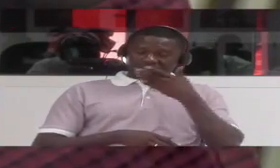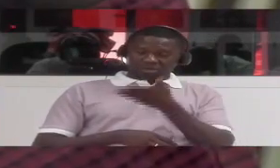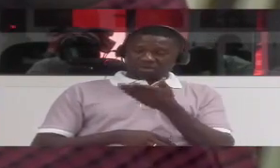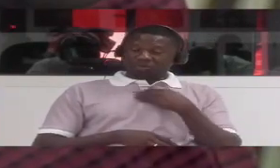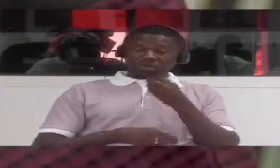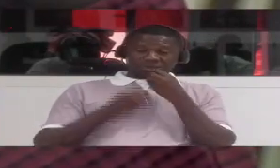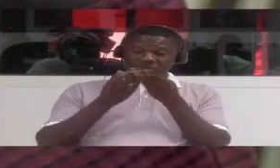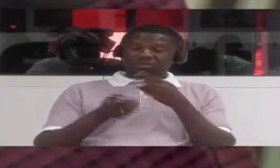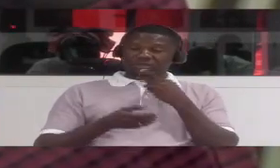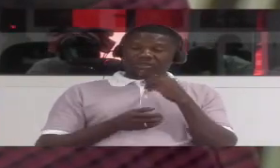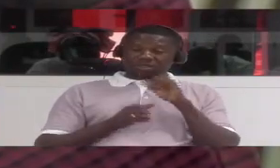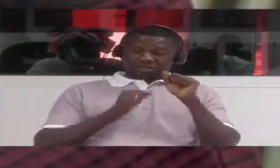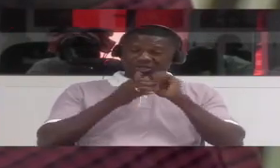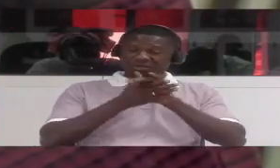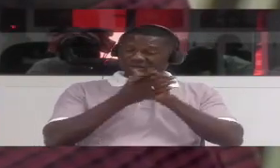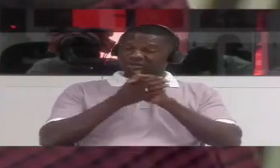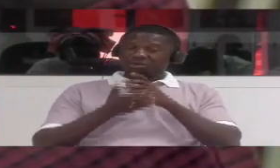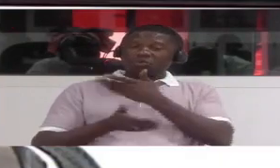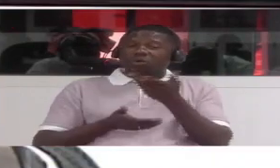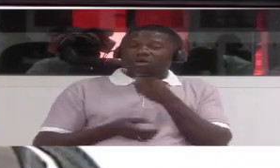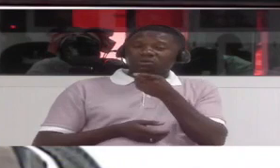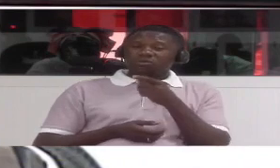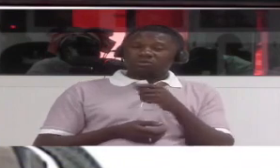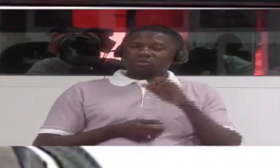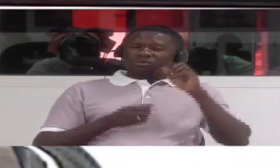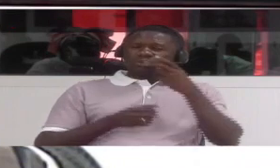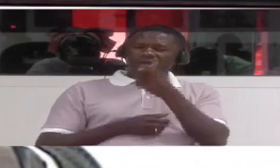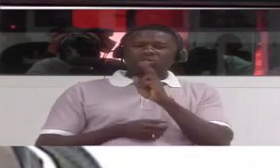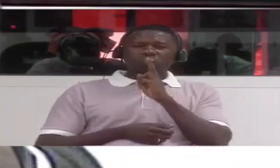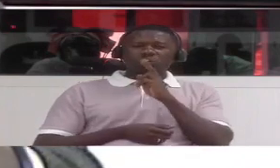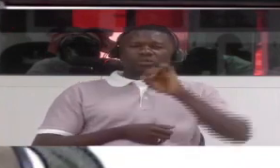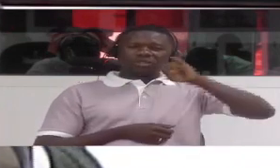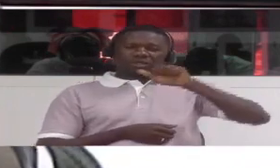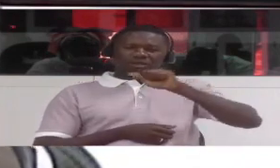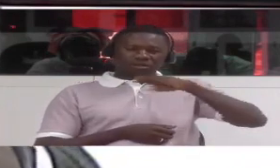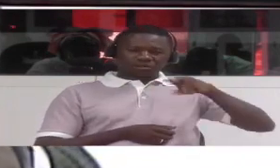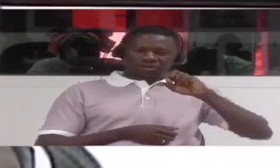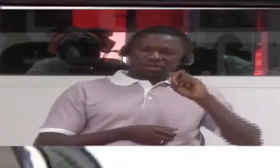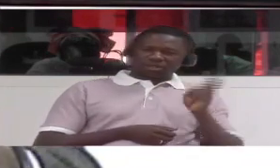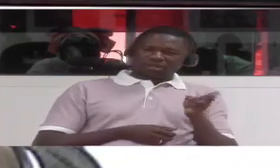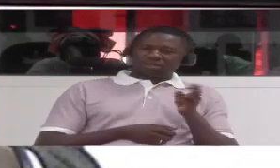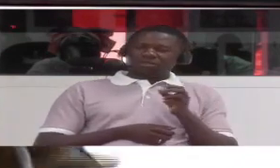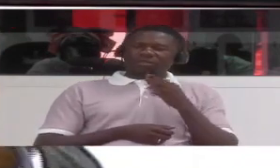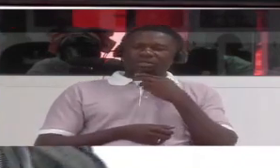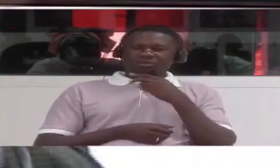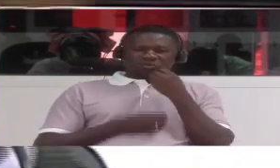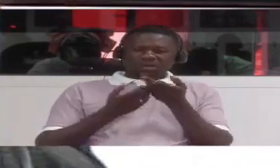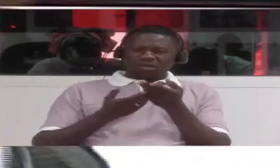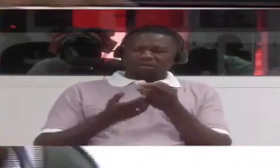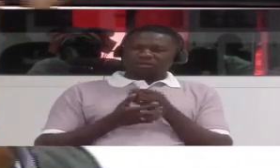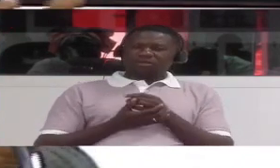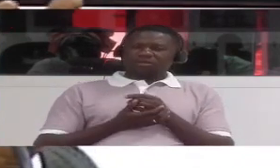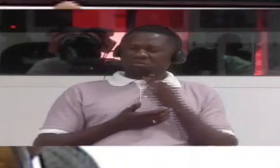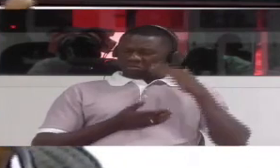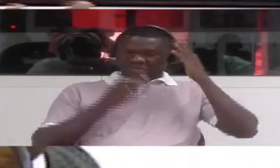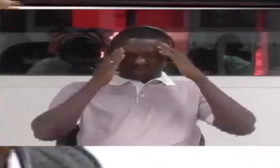I congratulated him, and who was a James, and why was I congratulating Omar Ba. I didn't know the connection at the